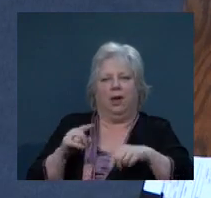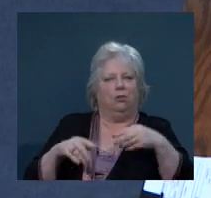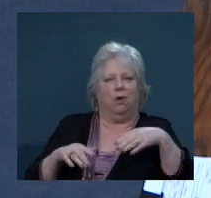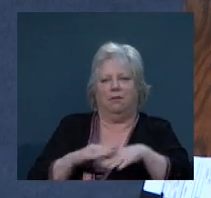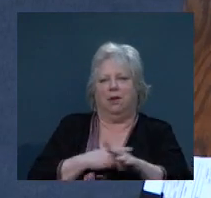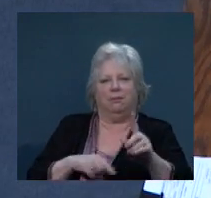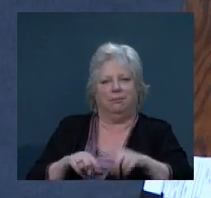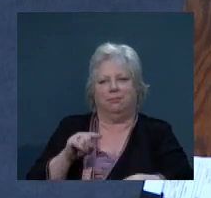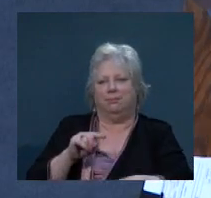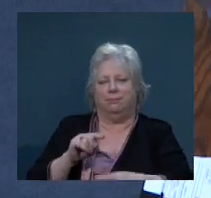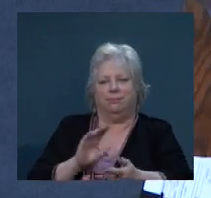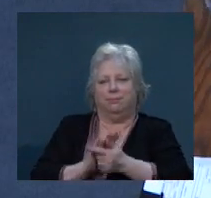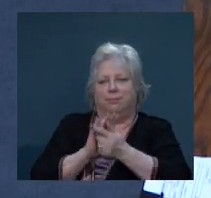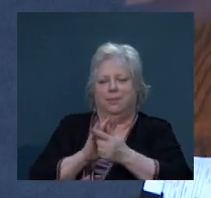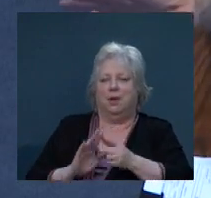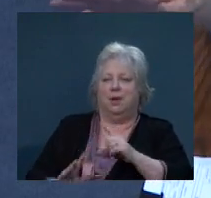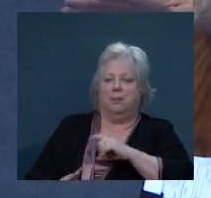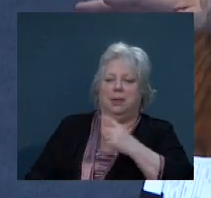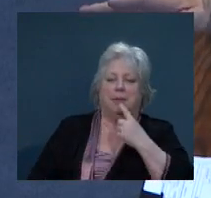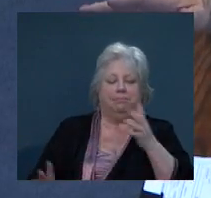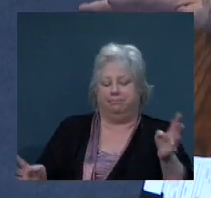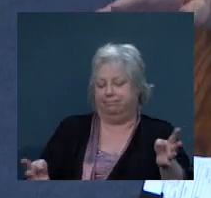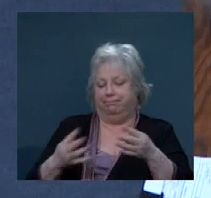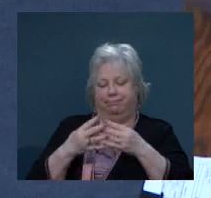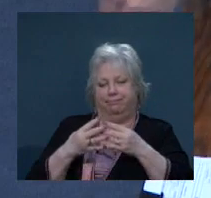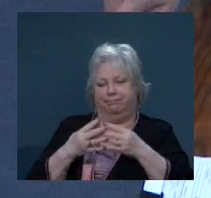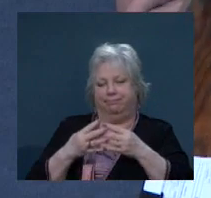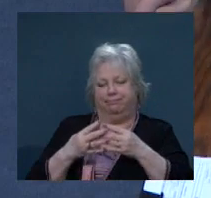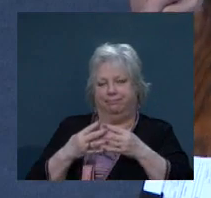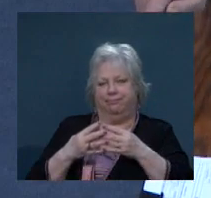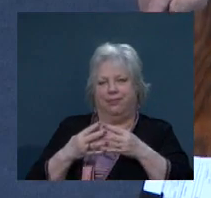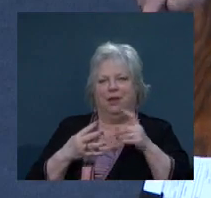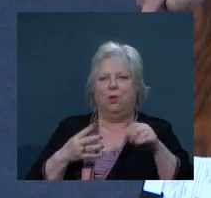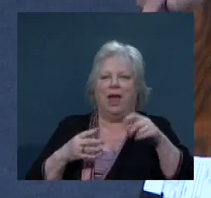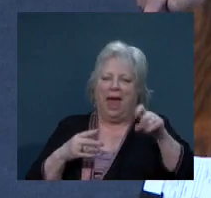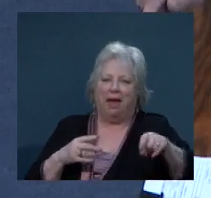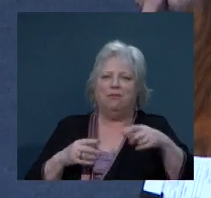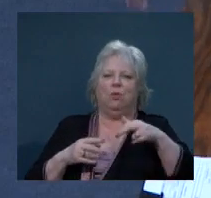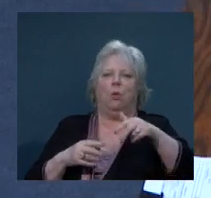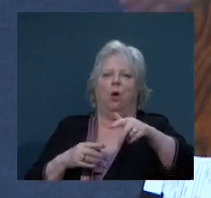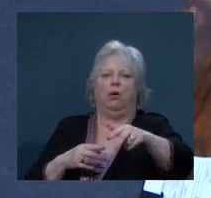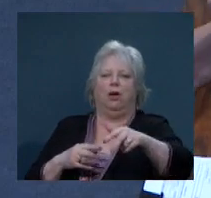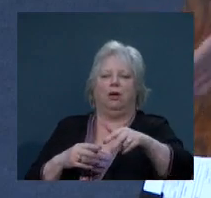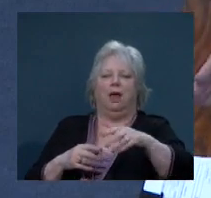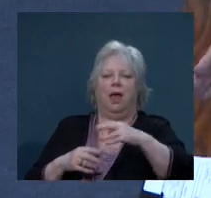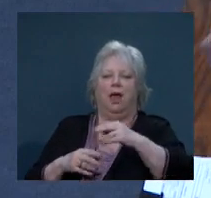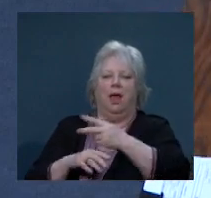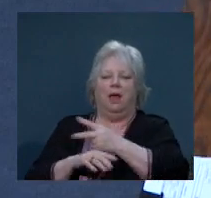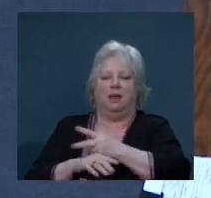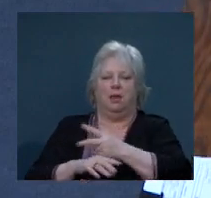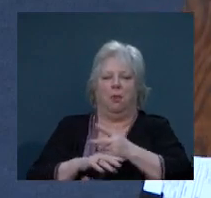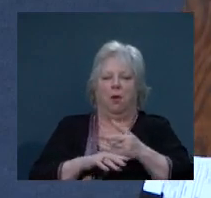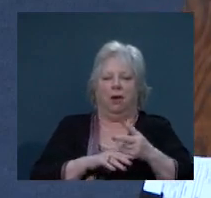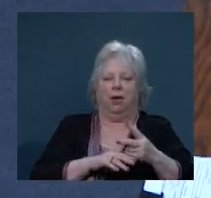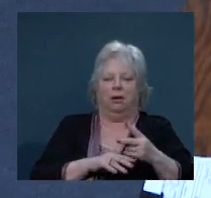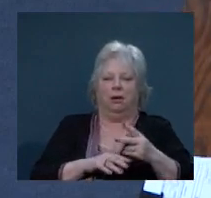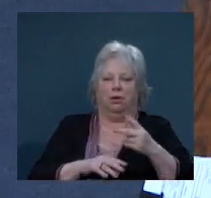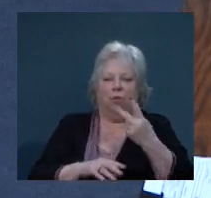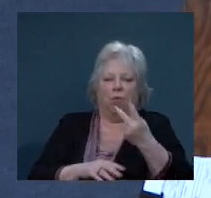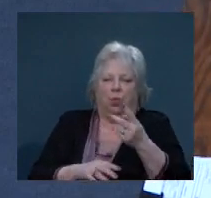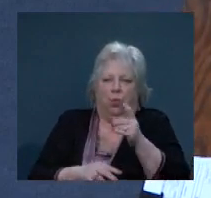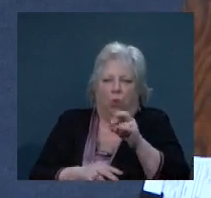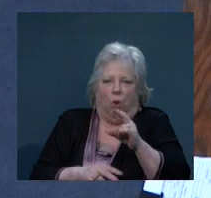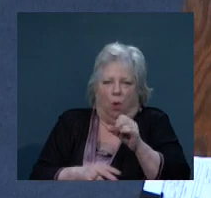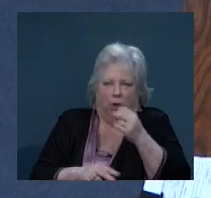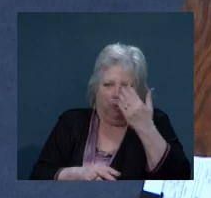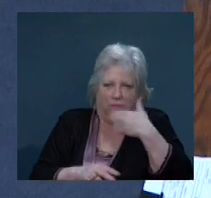The police just said they closed the gates. You've got to walk in. And the parking is 2. You can park 2 cars there